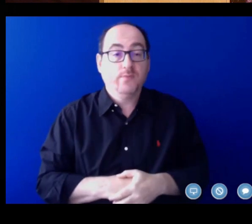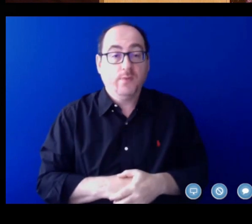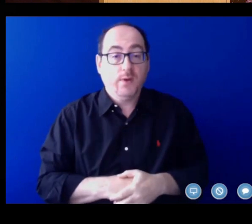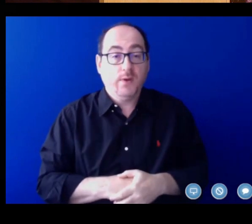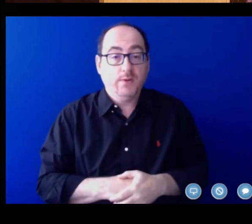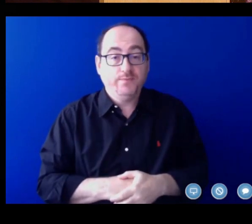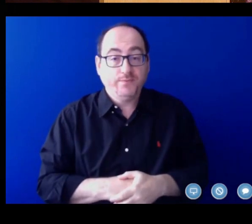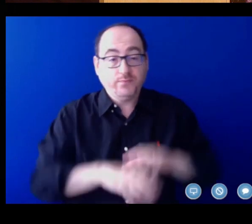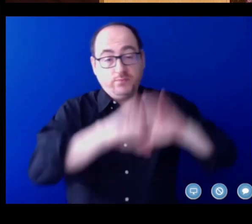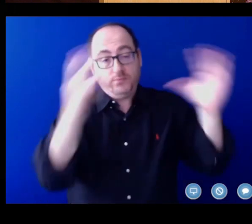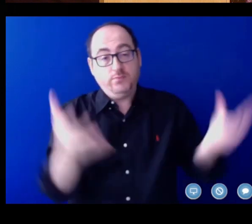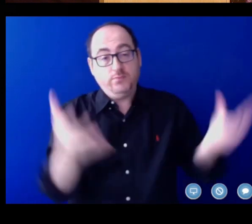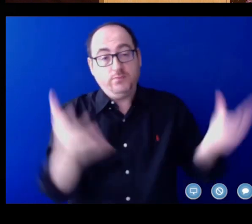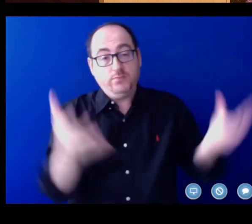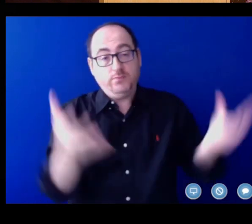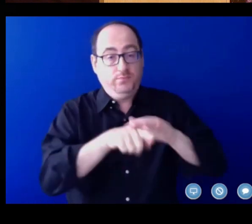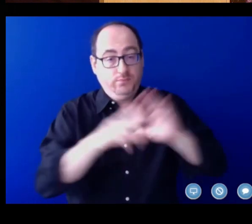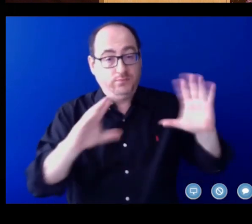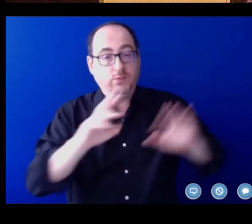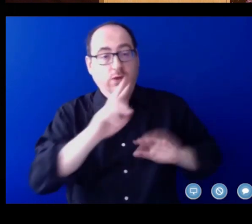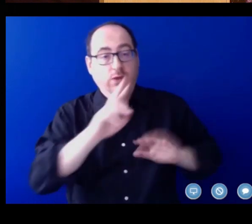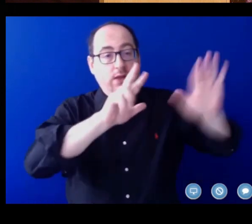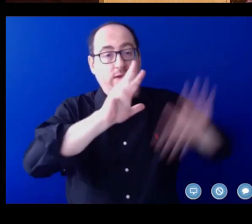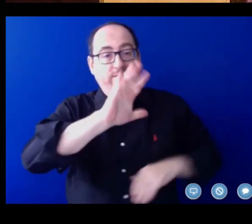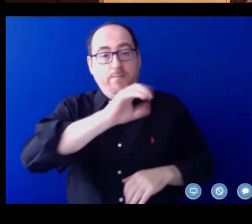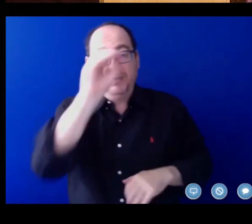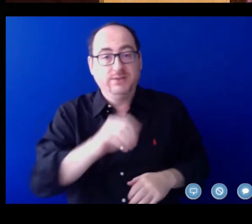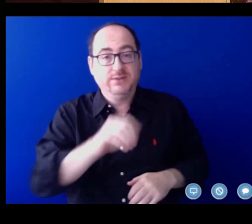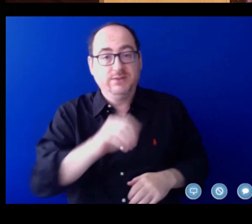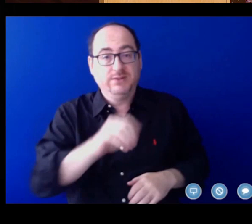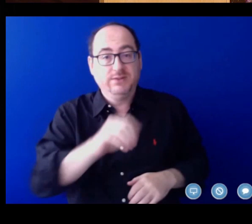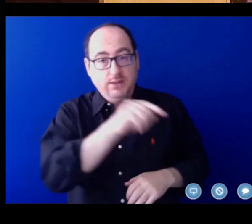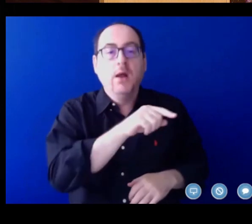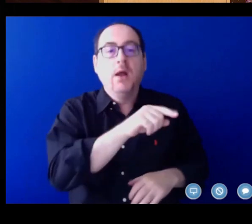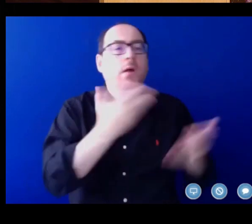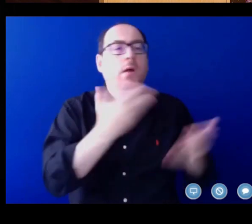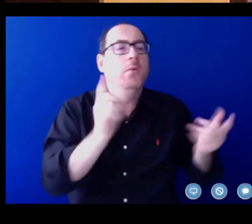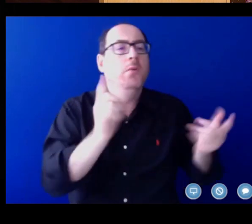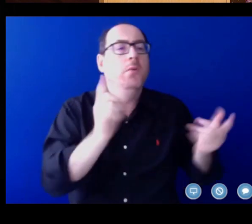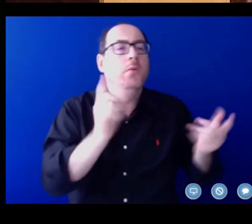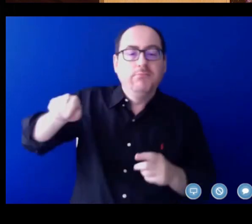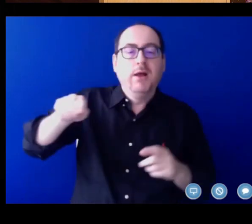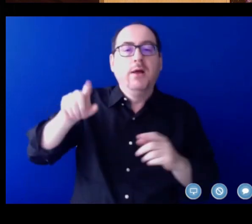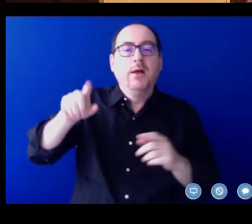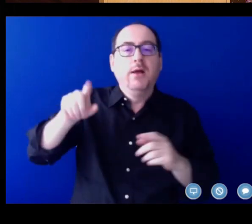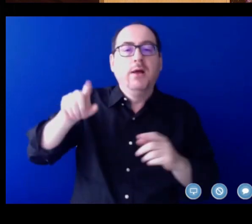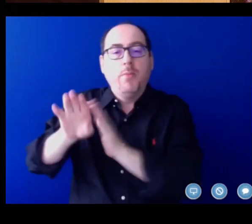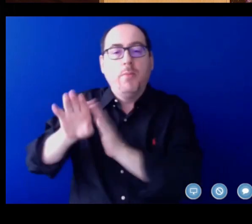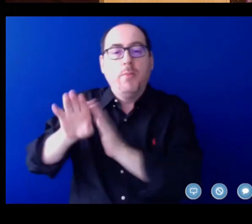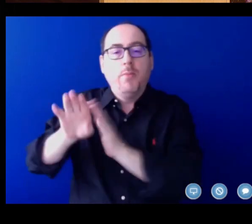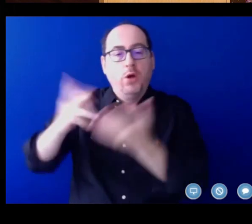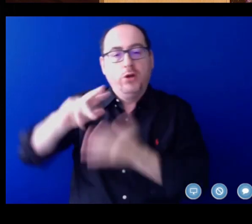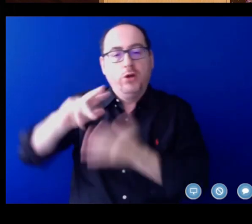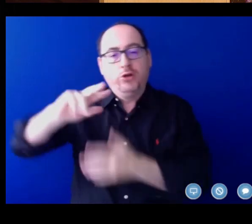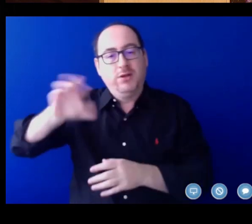critically about the way we use the term refugee crisis, therefore, in the European context. The countries currently hosting the most